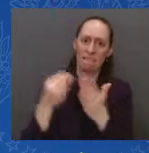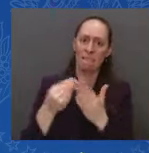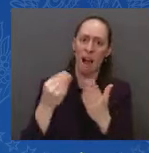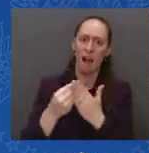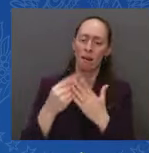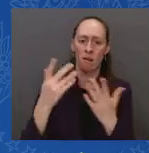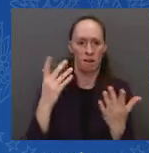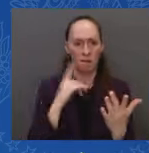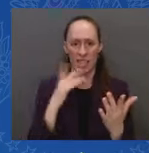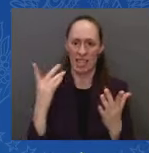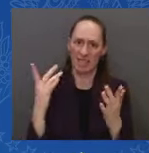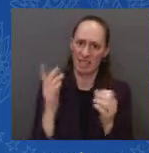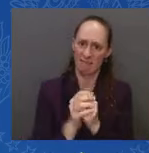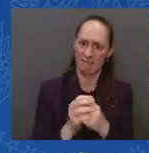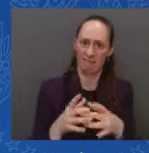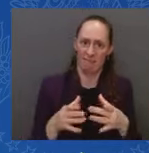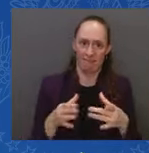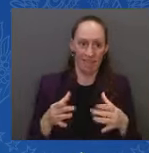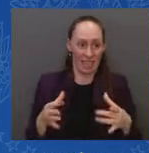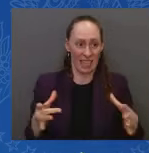Representative